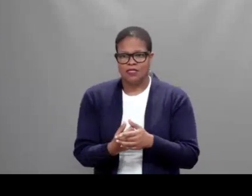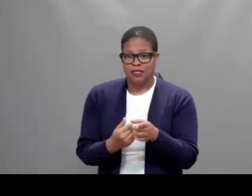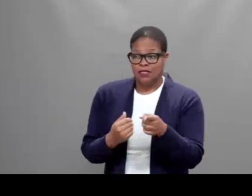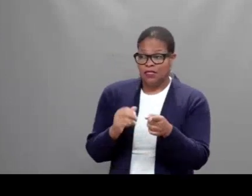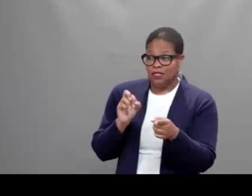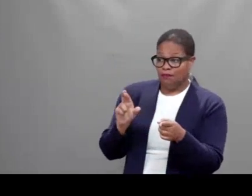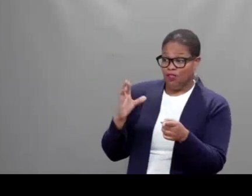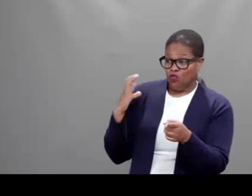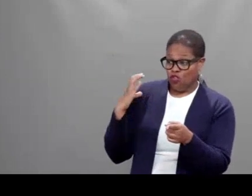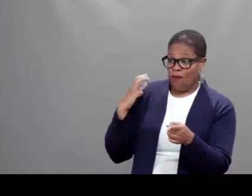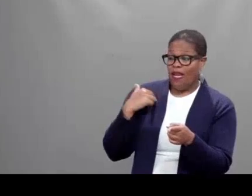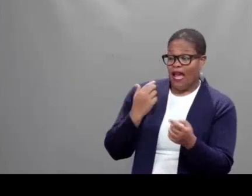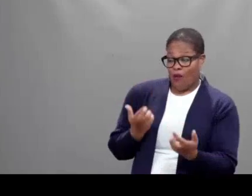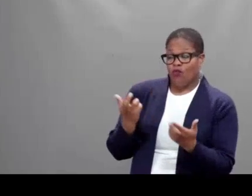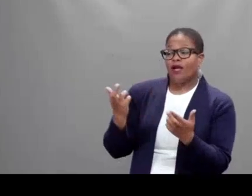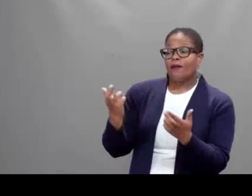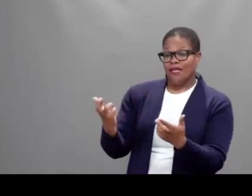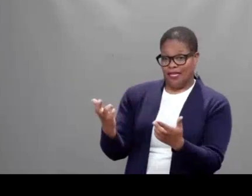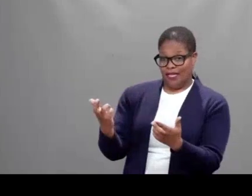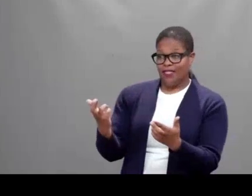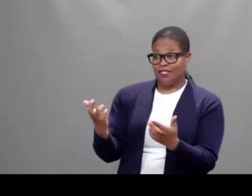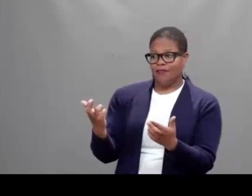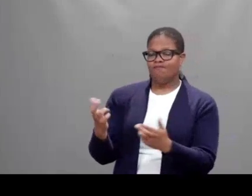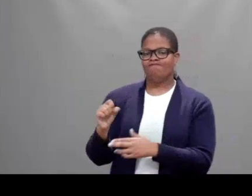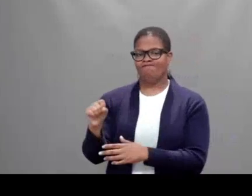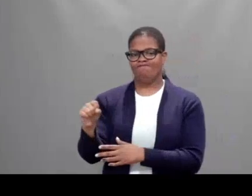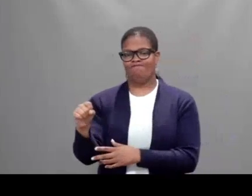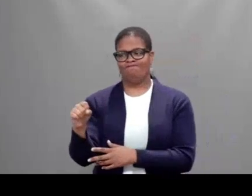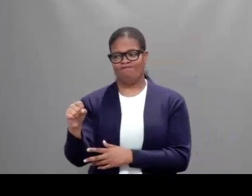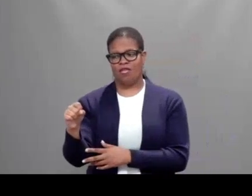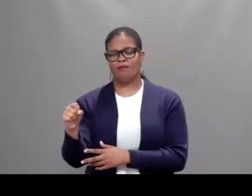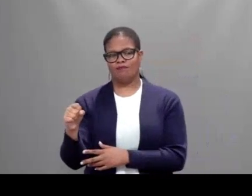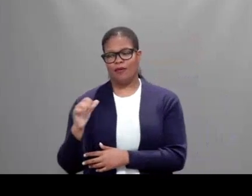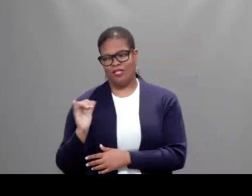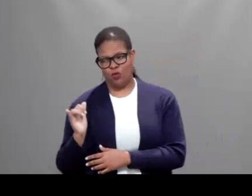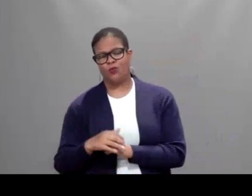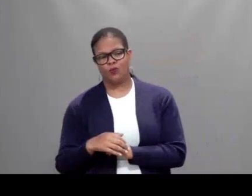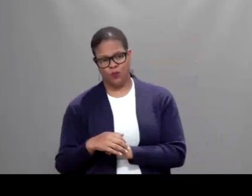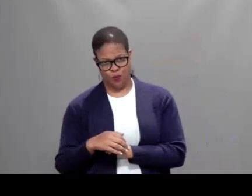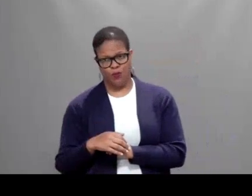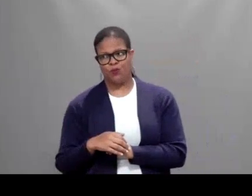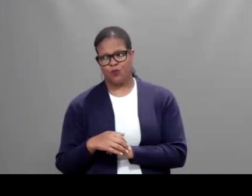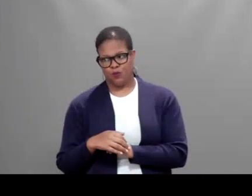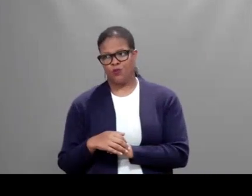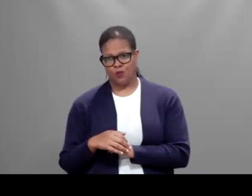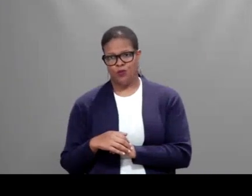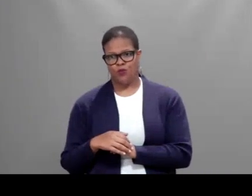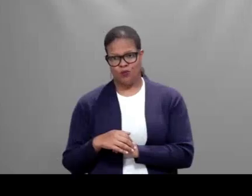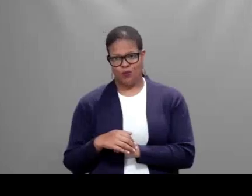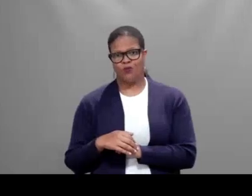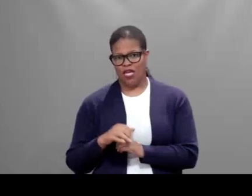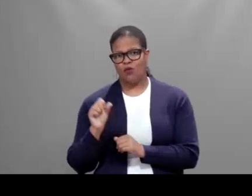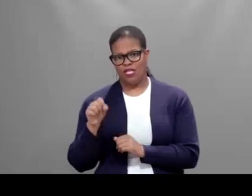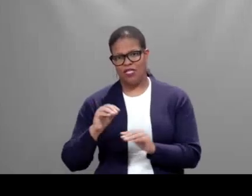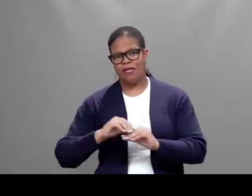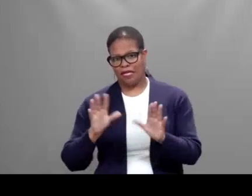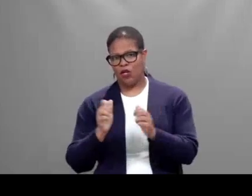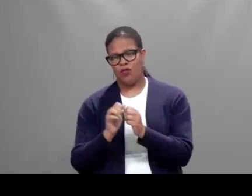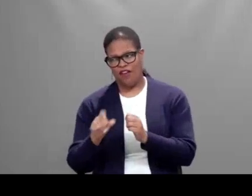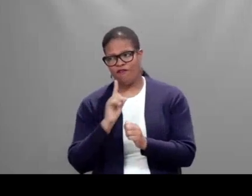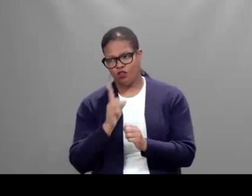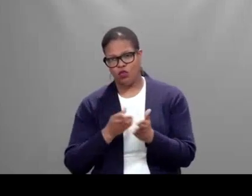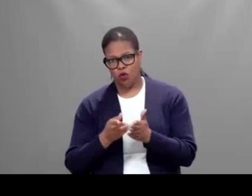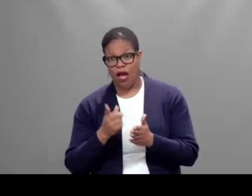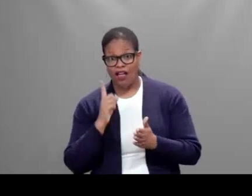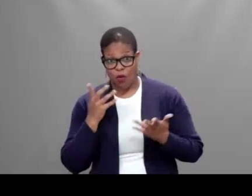Chairman, I would recommend that. Yeah, I, but to, just to be, shouldn't, we need to be clear on that for sure.